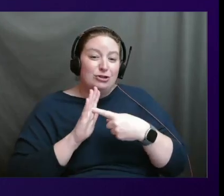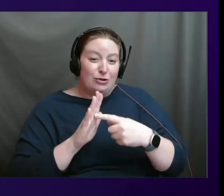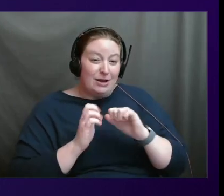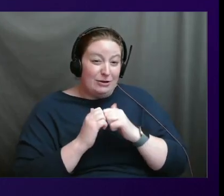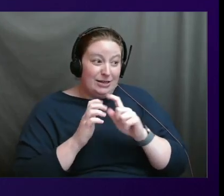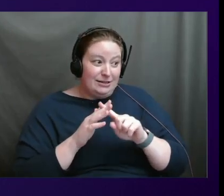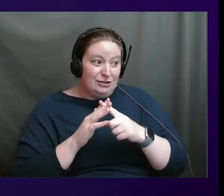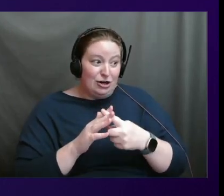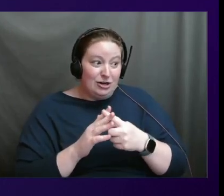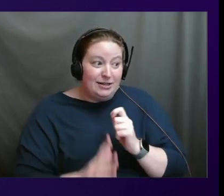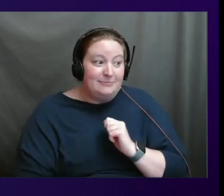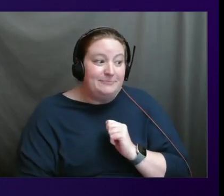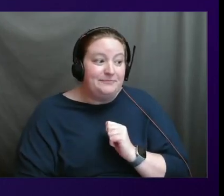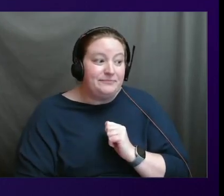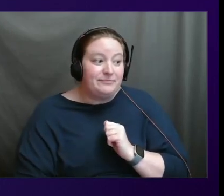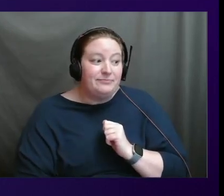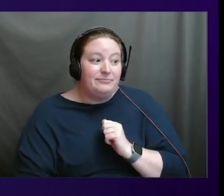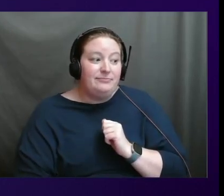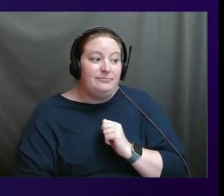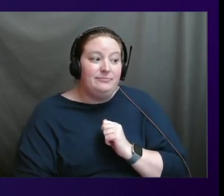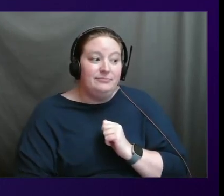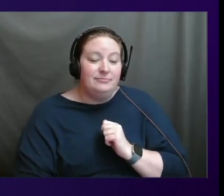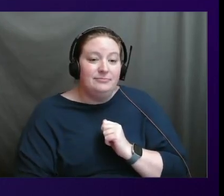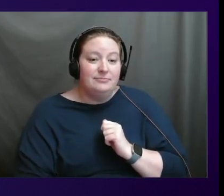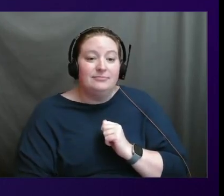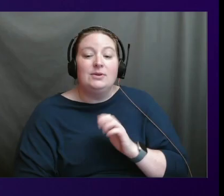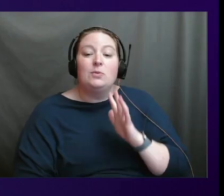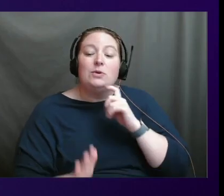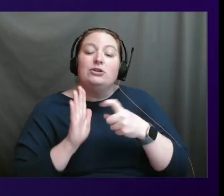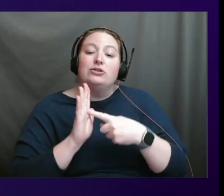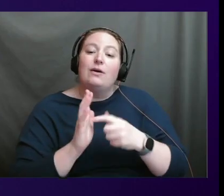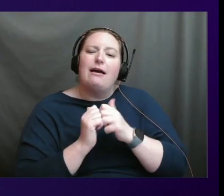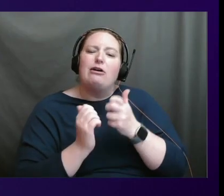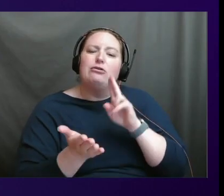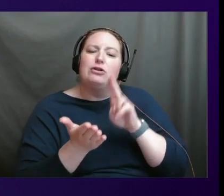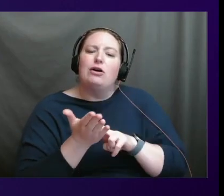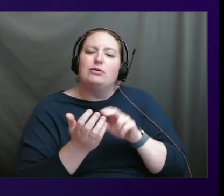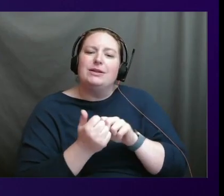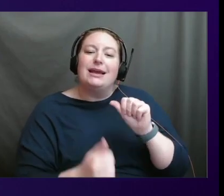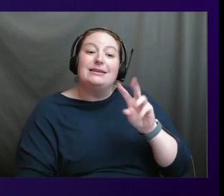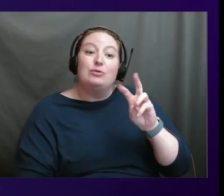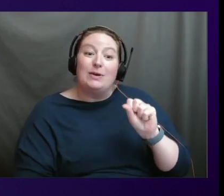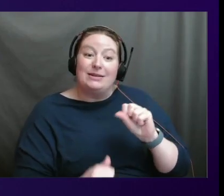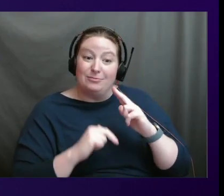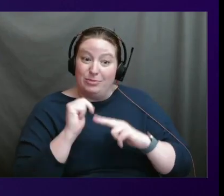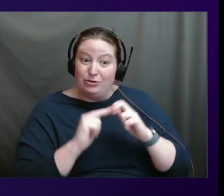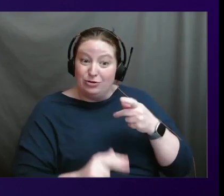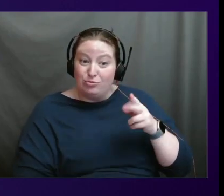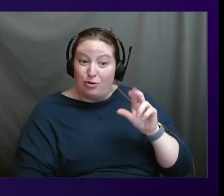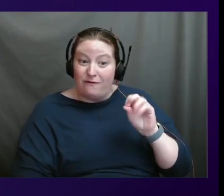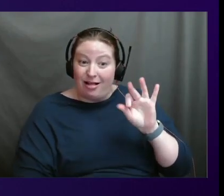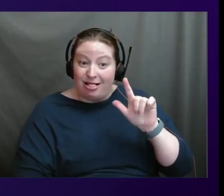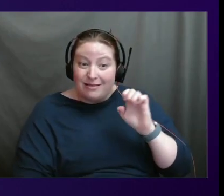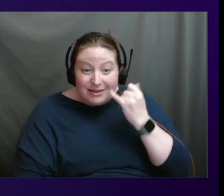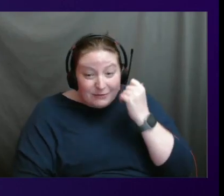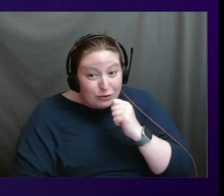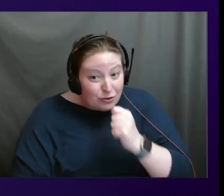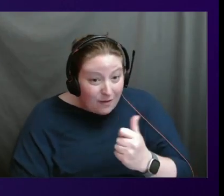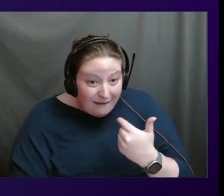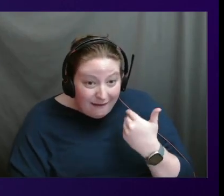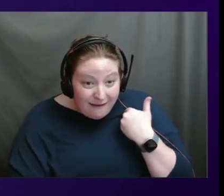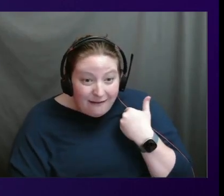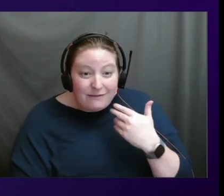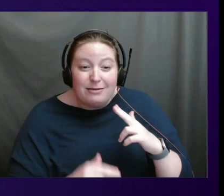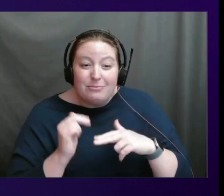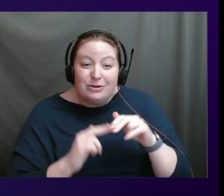sidebar over here. What we're going to be doing is showing you how to log in with your AWS Builder profile. If you don't have an AWS Builder profile, a Builder ID,